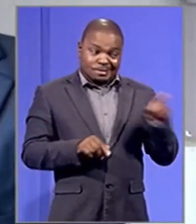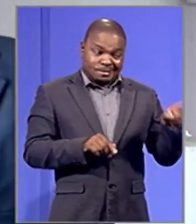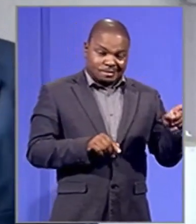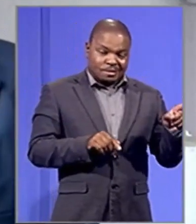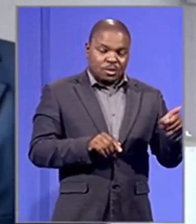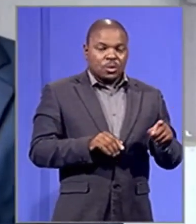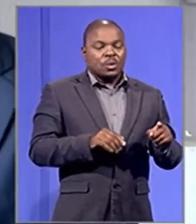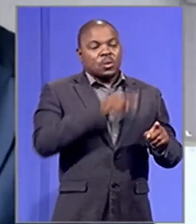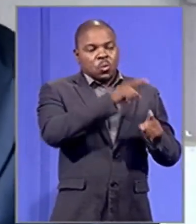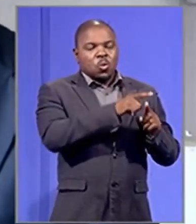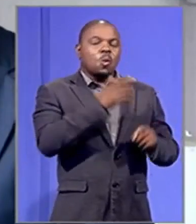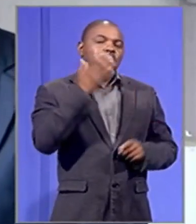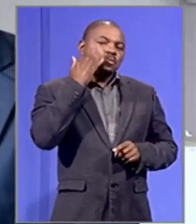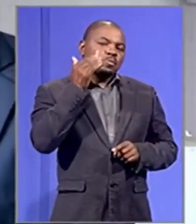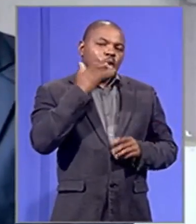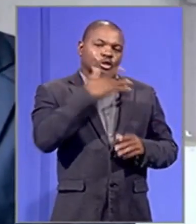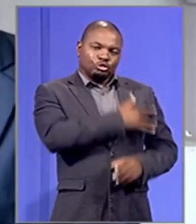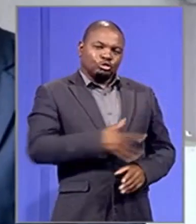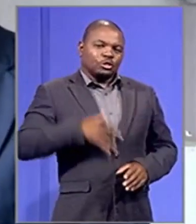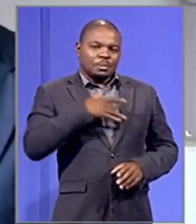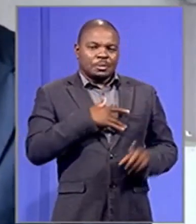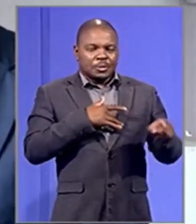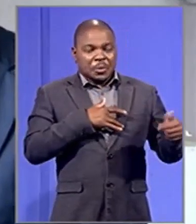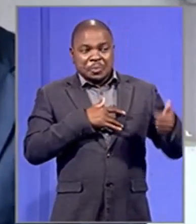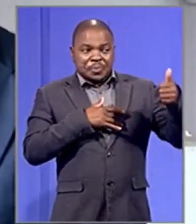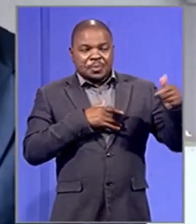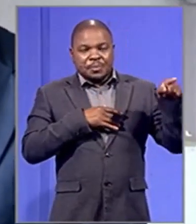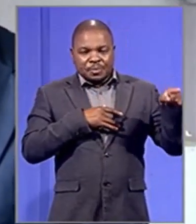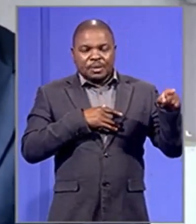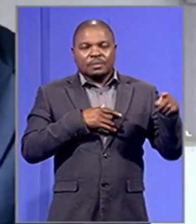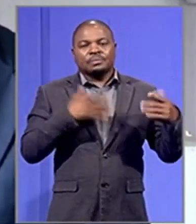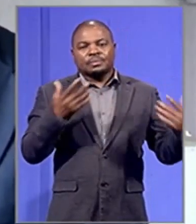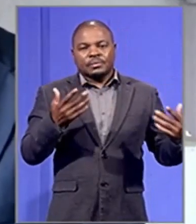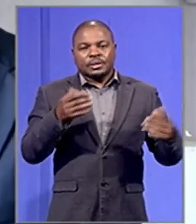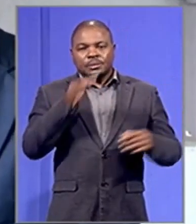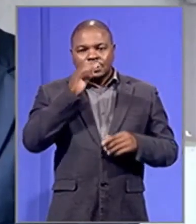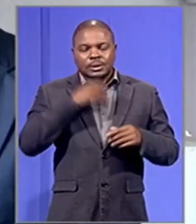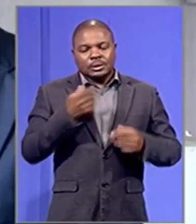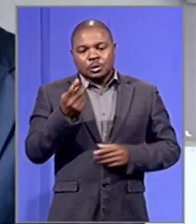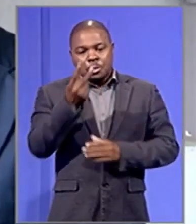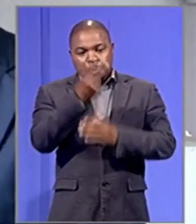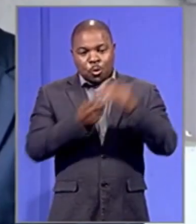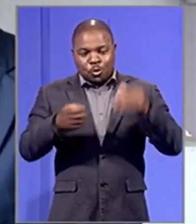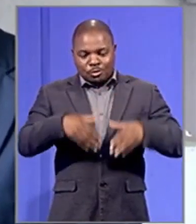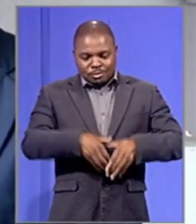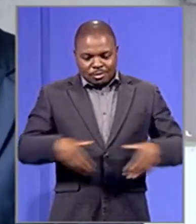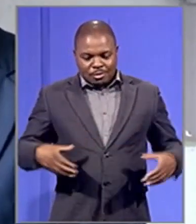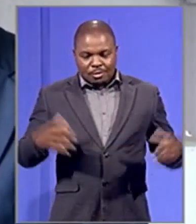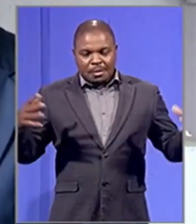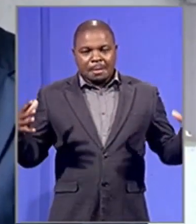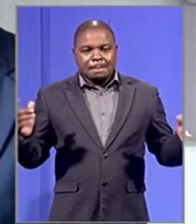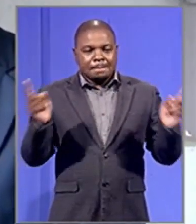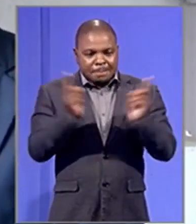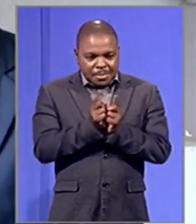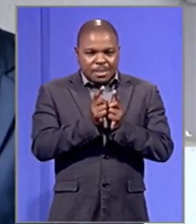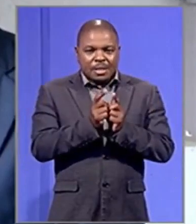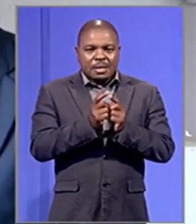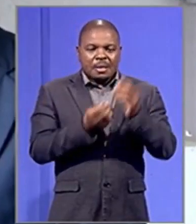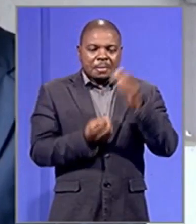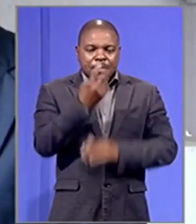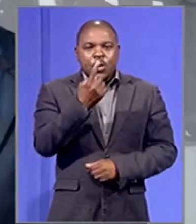le white champion. Well, ke ba o go kopanya title je gore e be title e tee ka